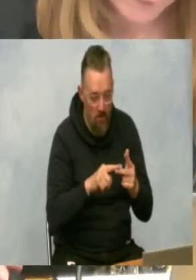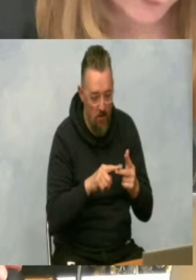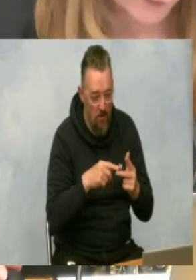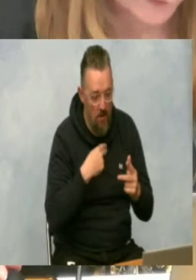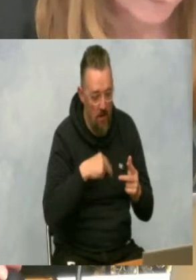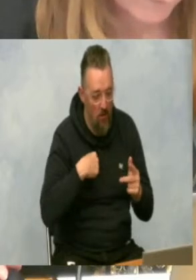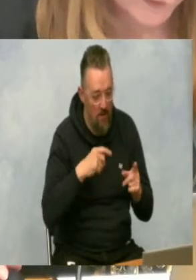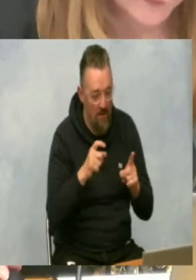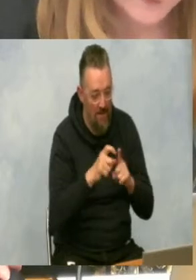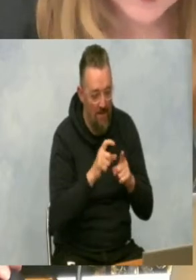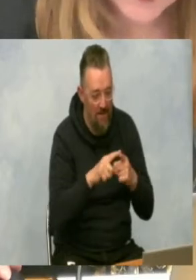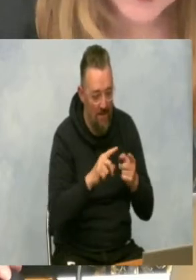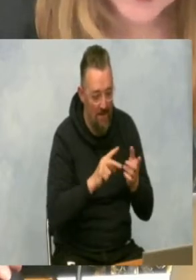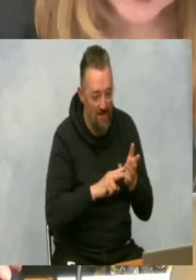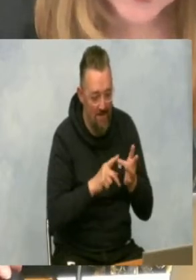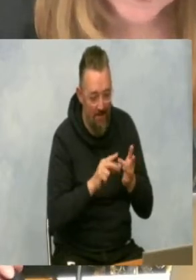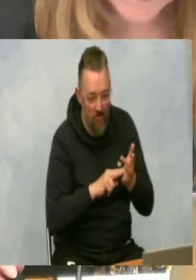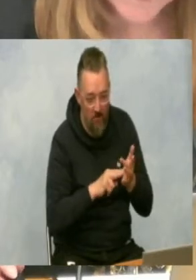Councillor Devlin.